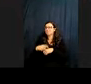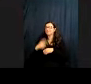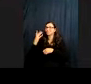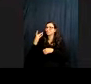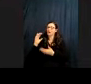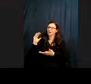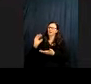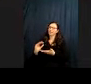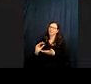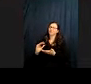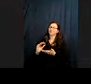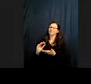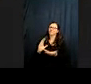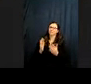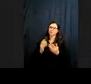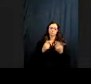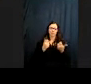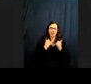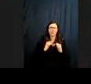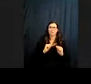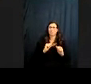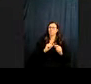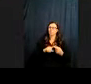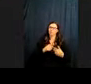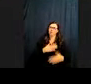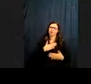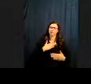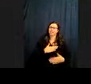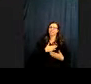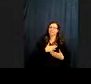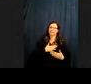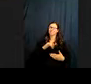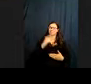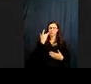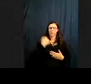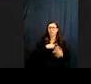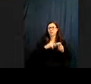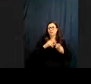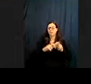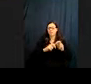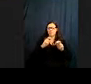solace than it is effort toward happiness is why we climb.